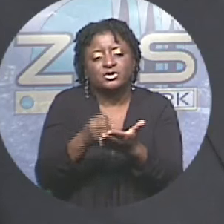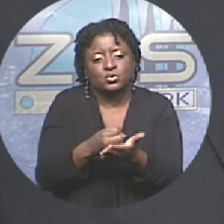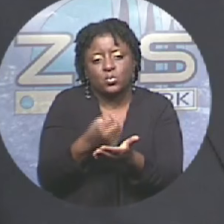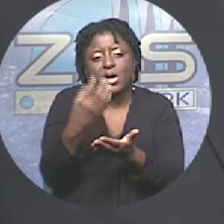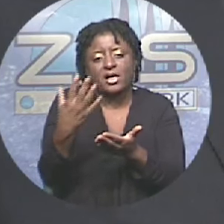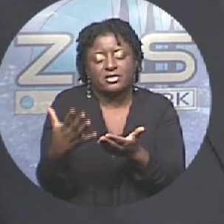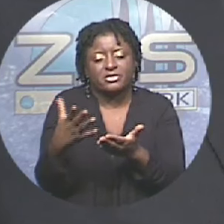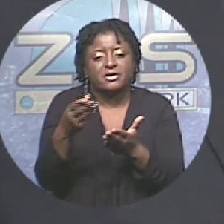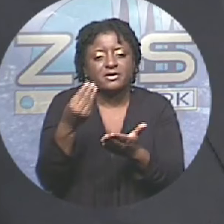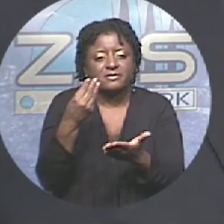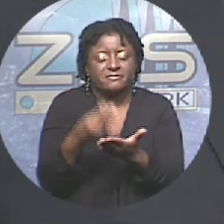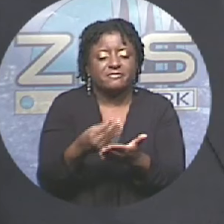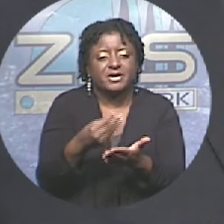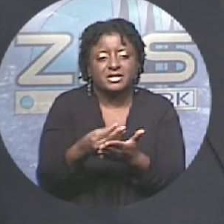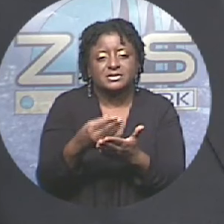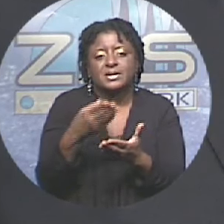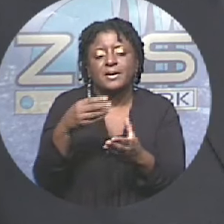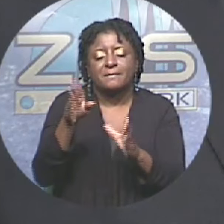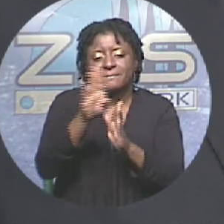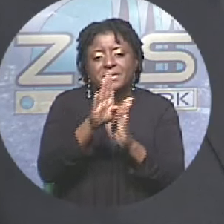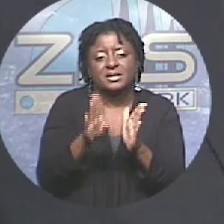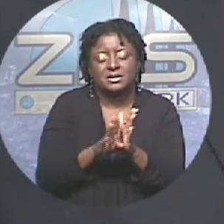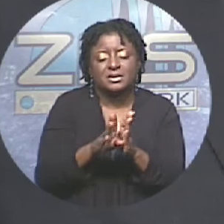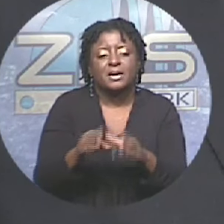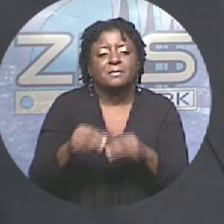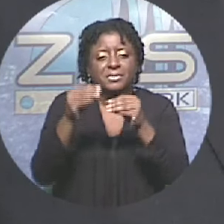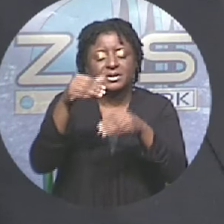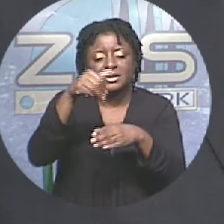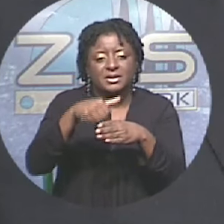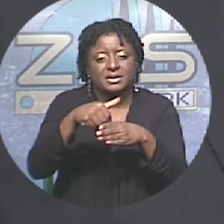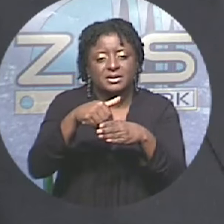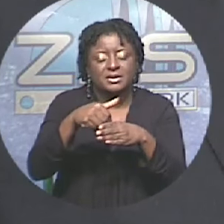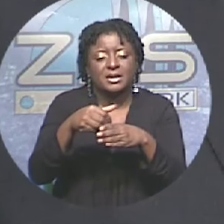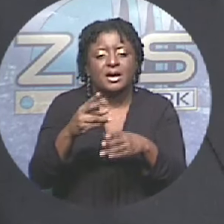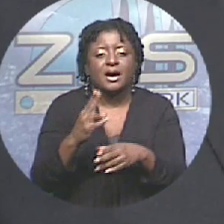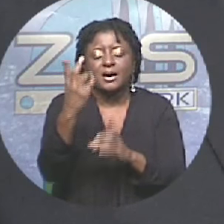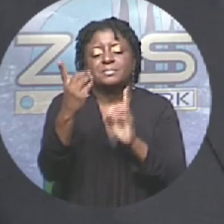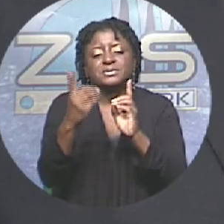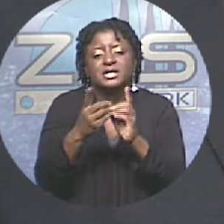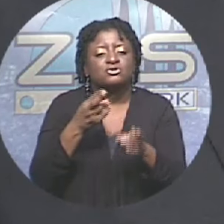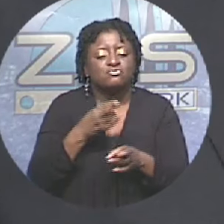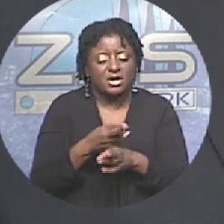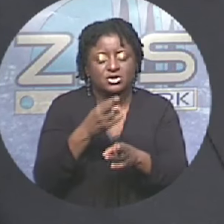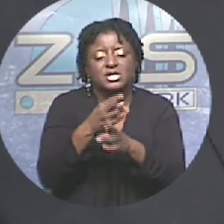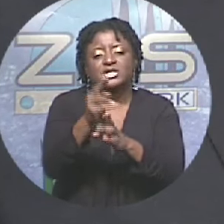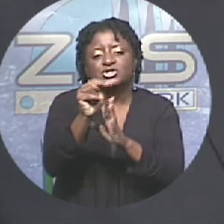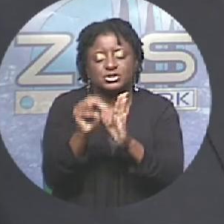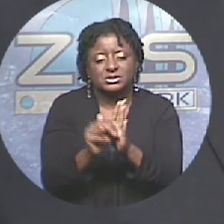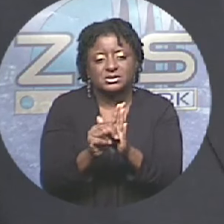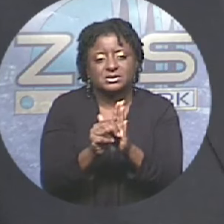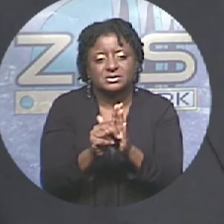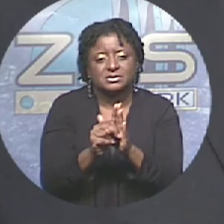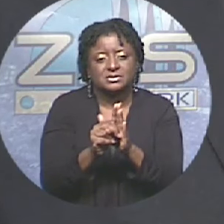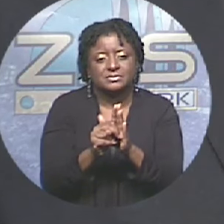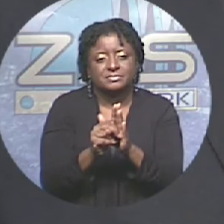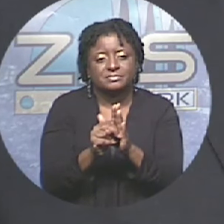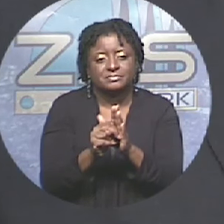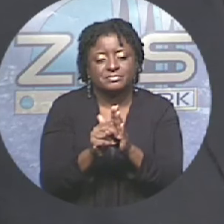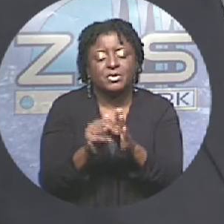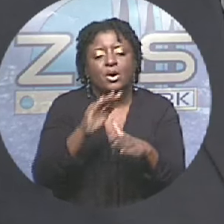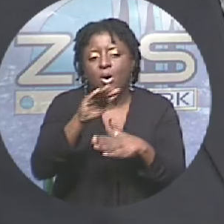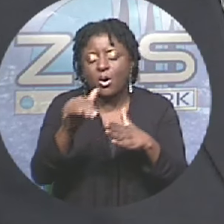put in place updated regulations. Foreign Affairs Minister and Fox Hill MP, the Honourable Fred Mitchell, said while all explorations have turned